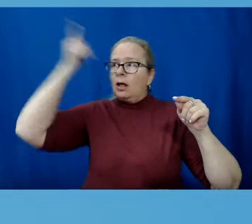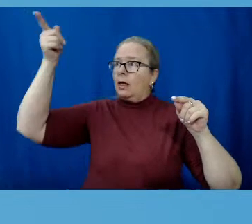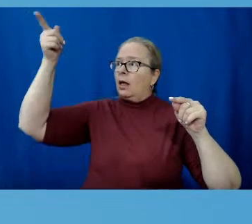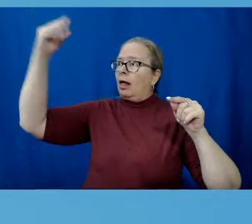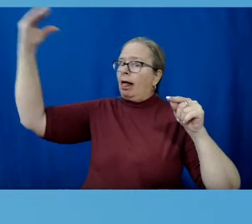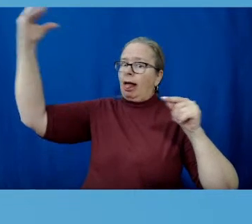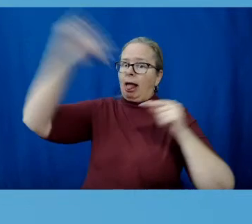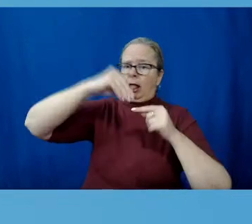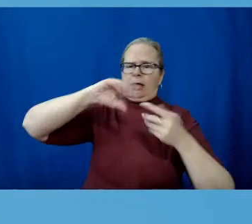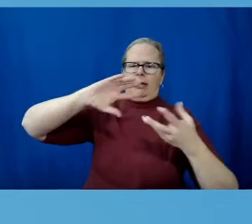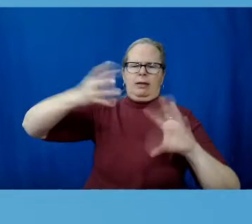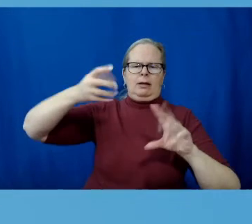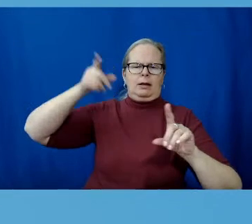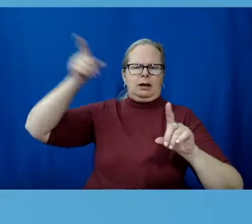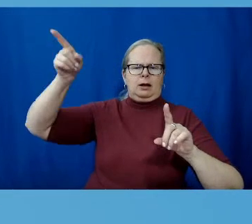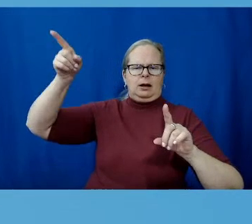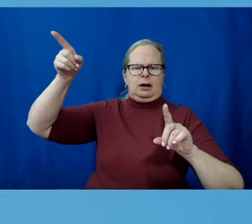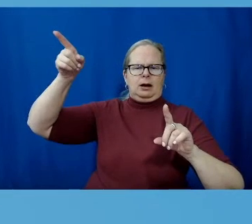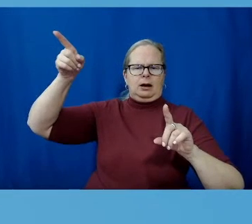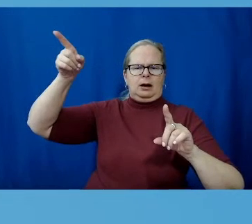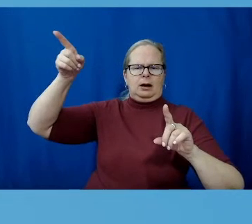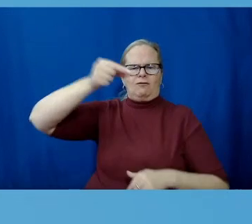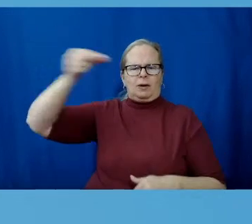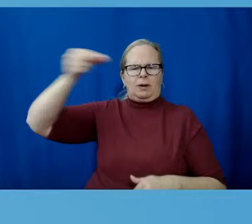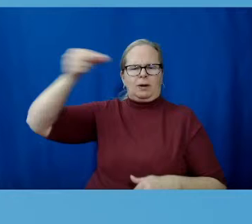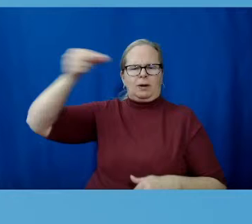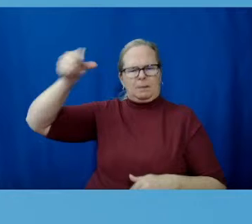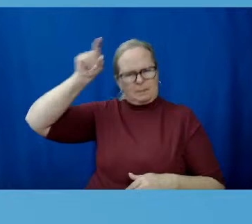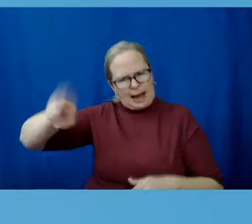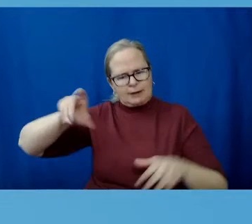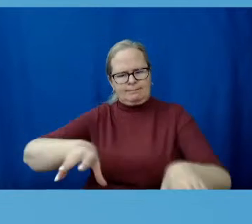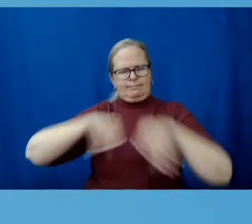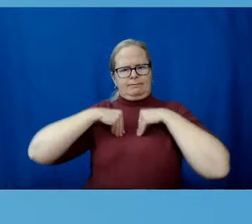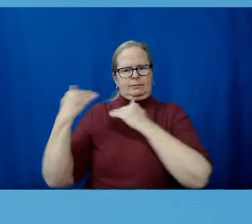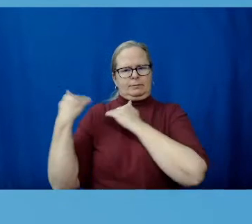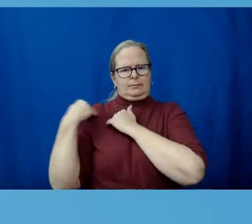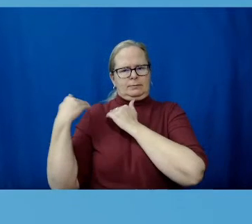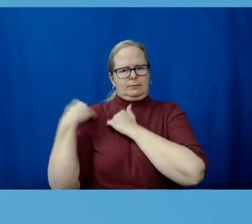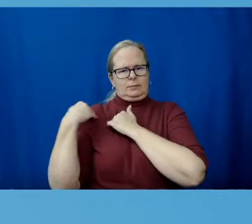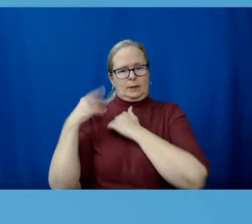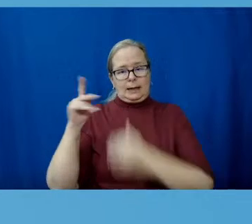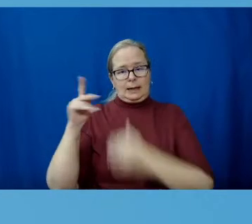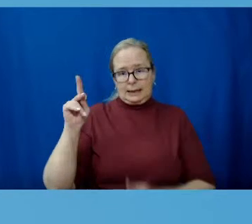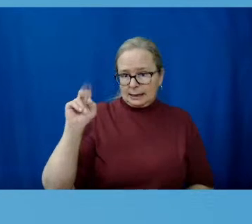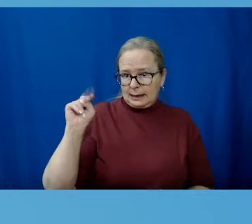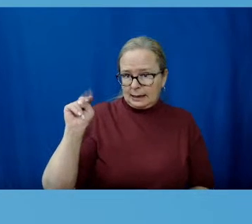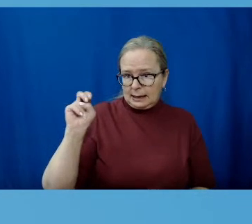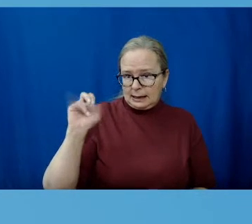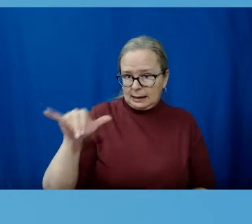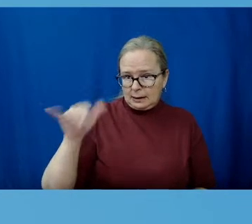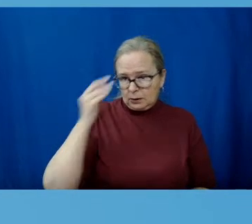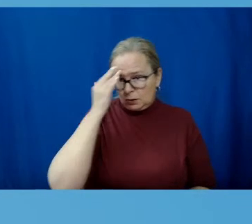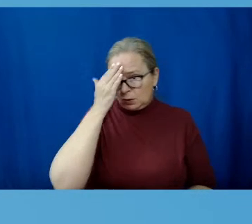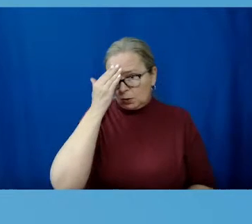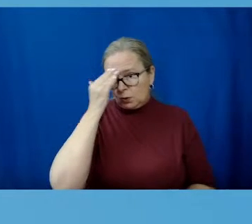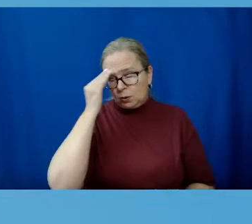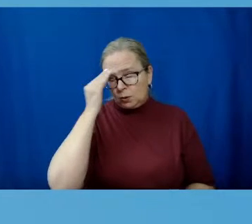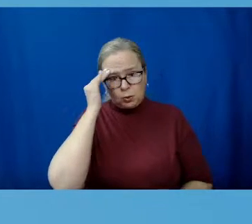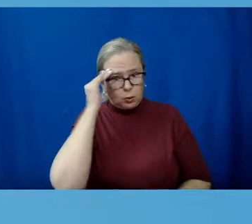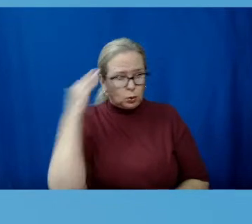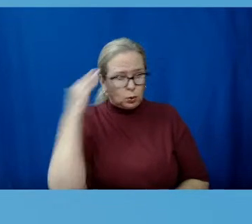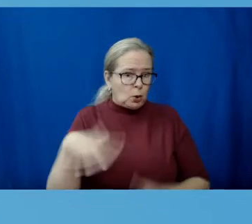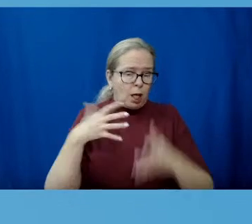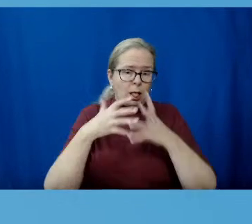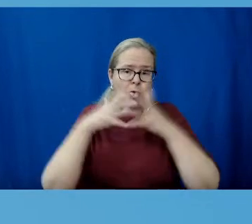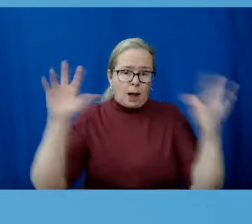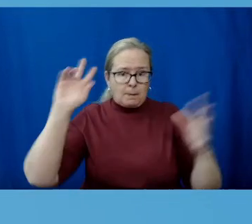Kenney is dealing with a lot of politics. He's got a conservative base who does not want him to bring in more restrictions. Explains why